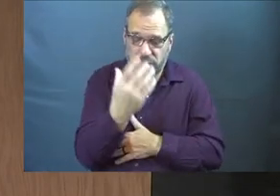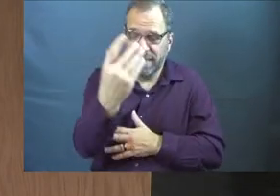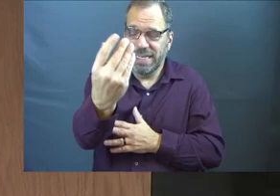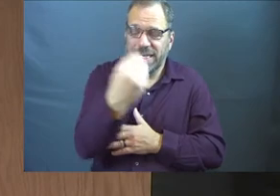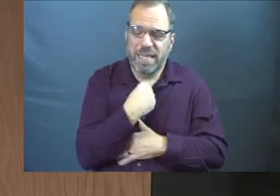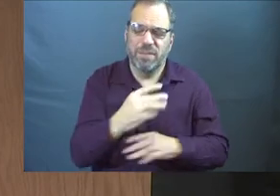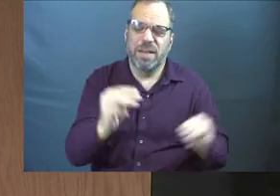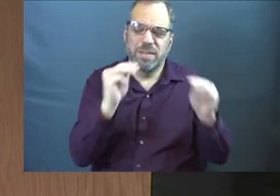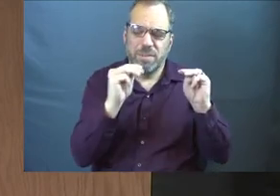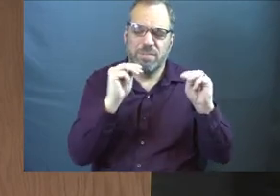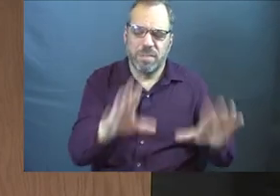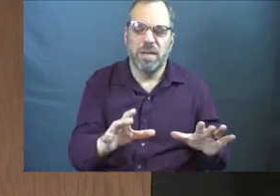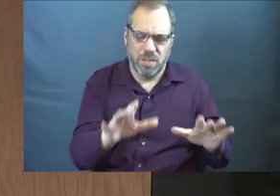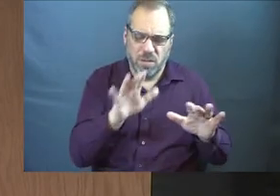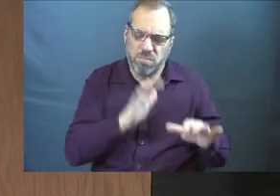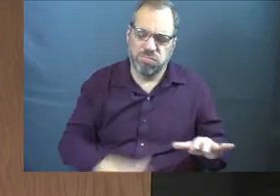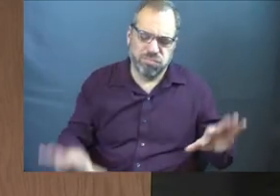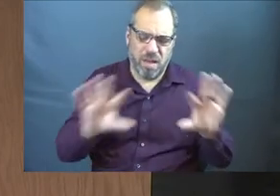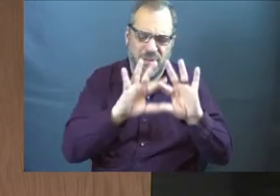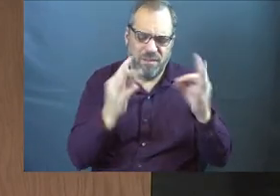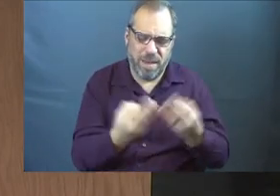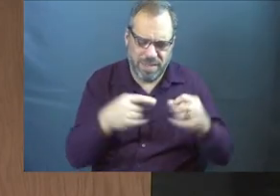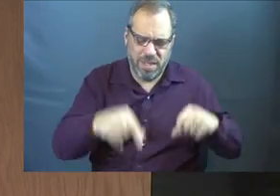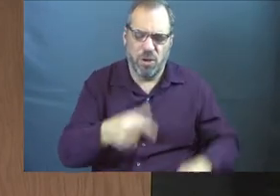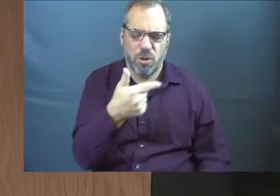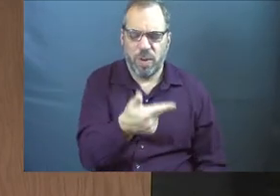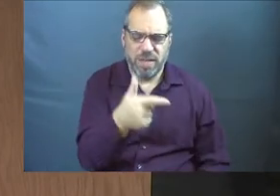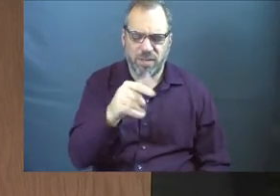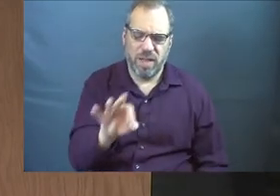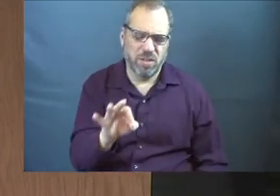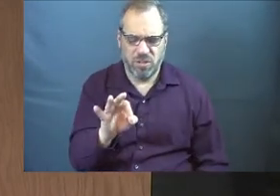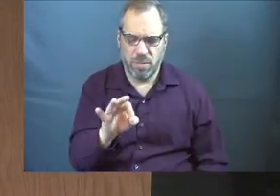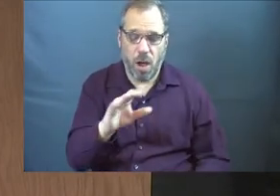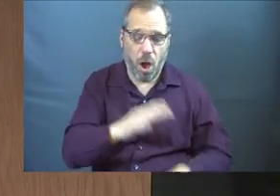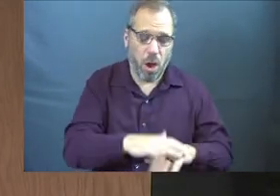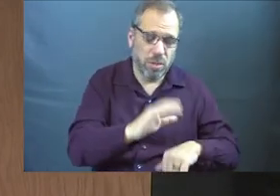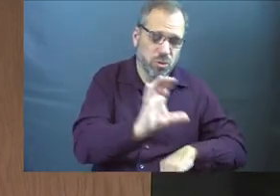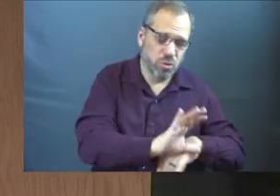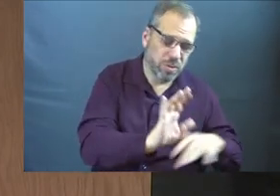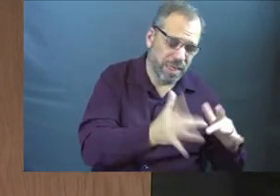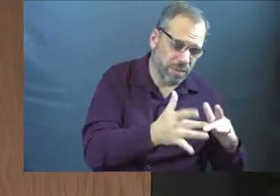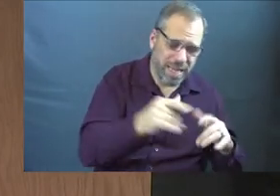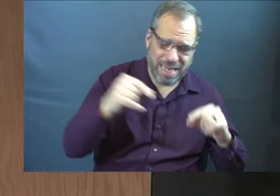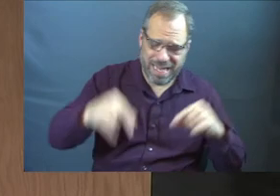bring miracles all across the families represented here, Lord, online and in this room.